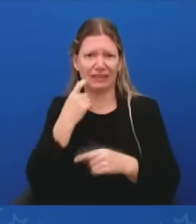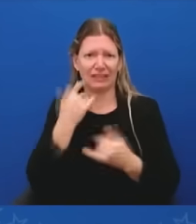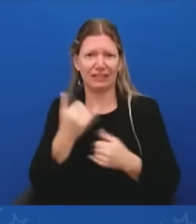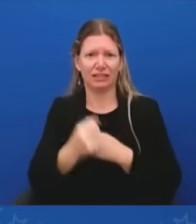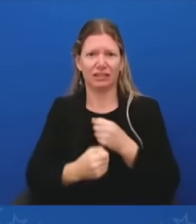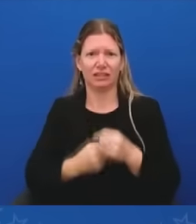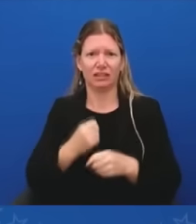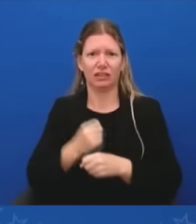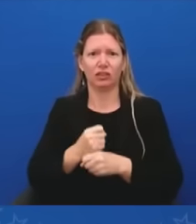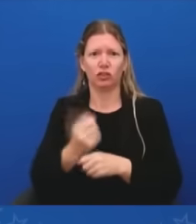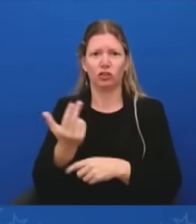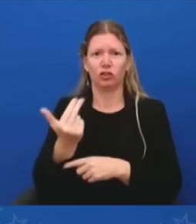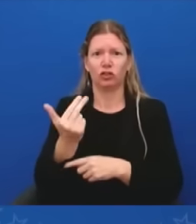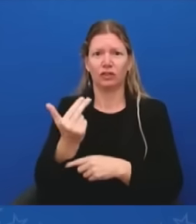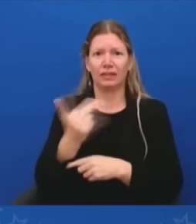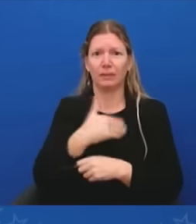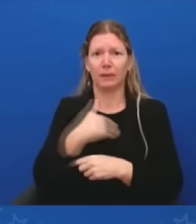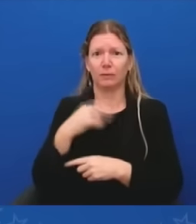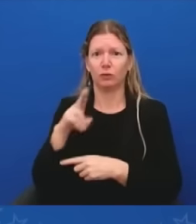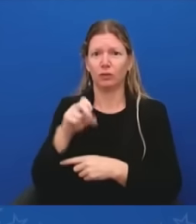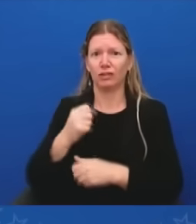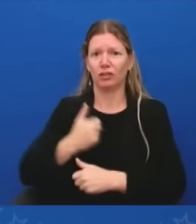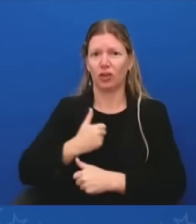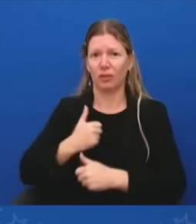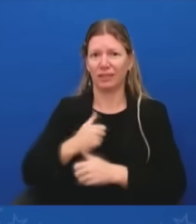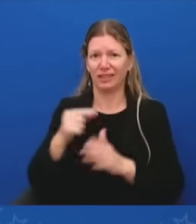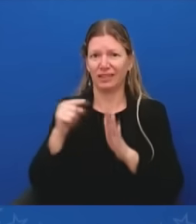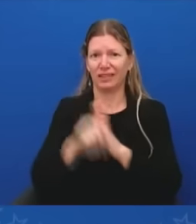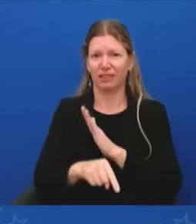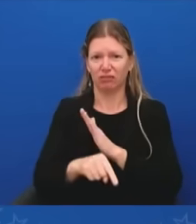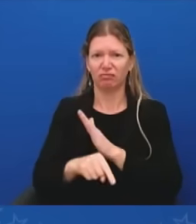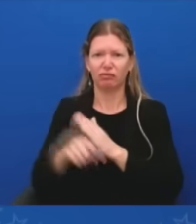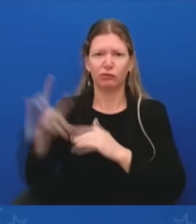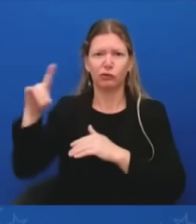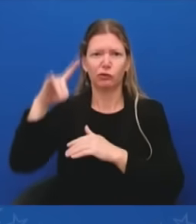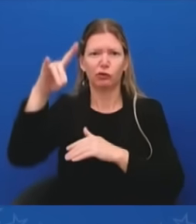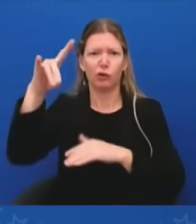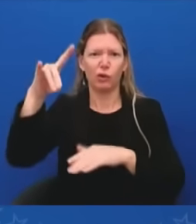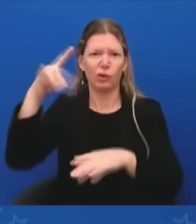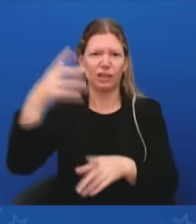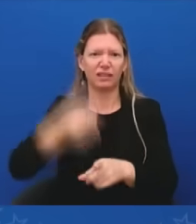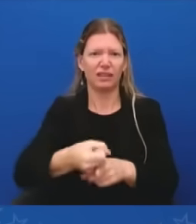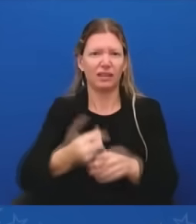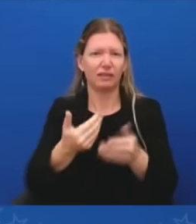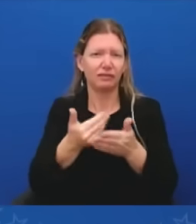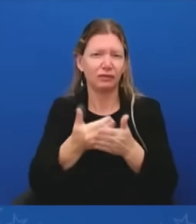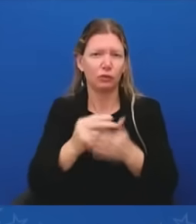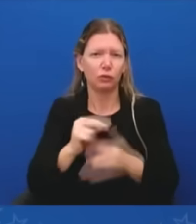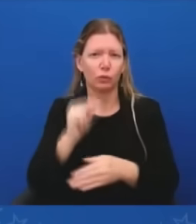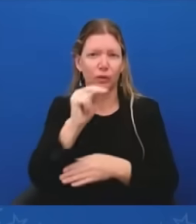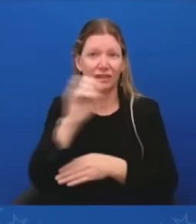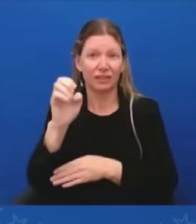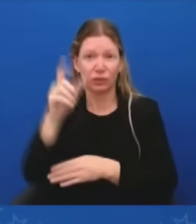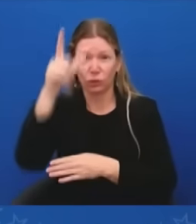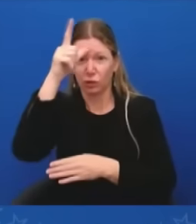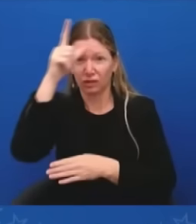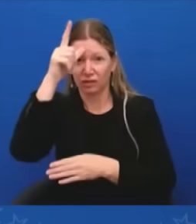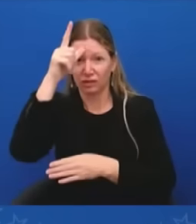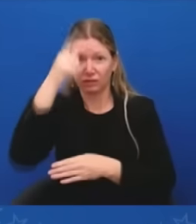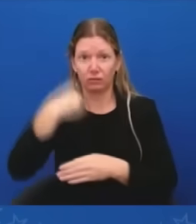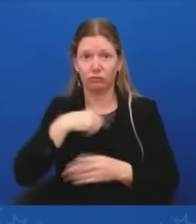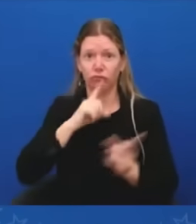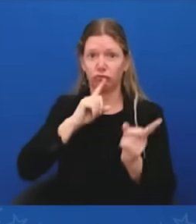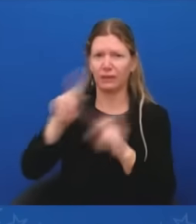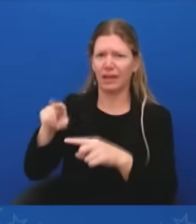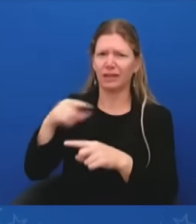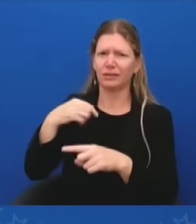launched dozens of successful airstrikes against Iran-backed militants, and we'll never forget.To honor the memory of those warriors who gave